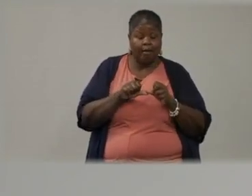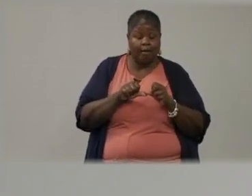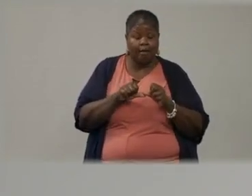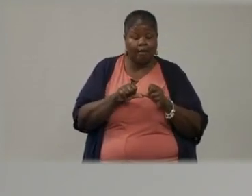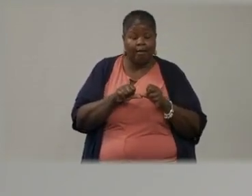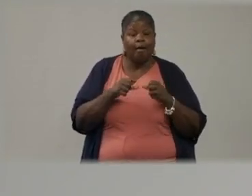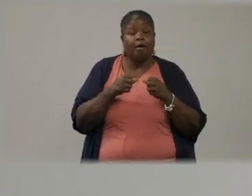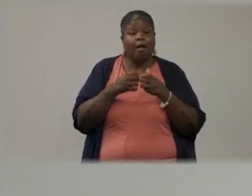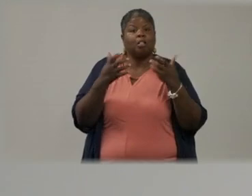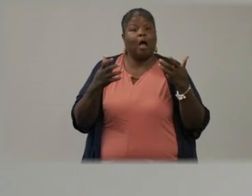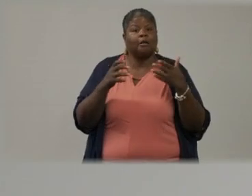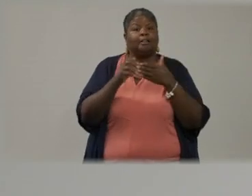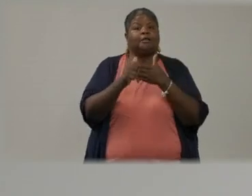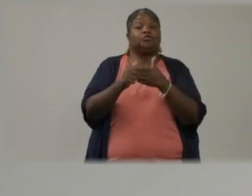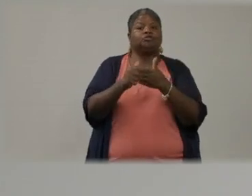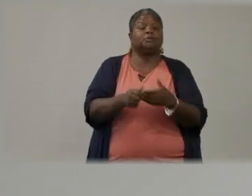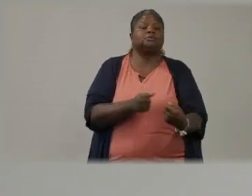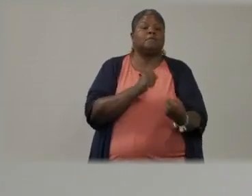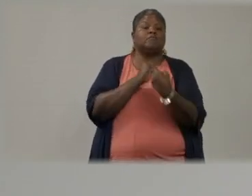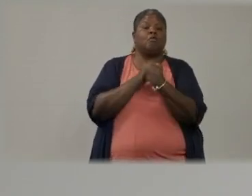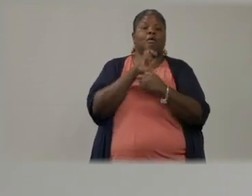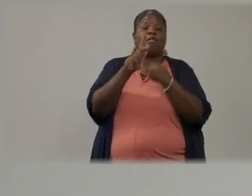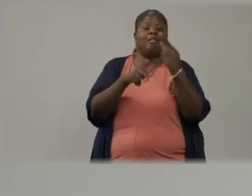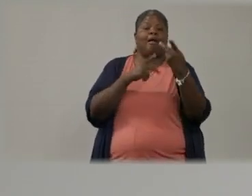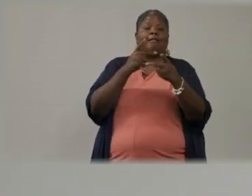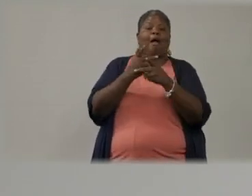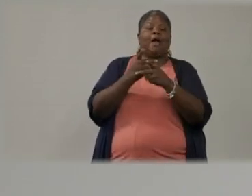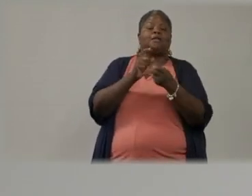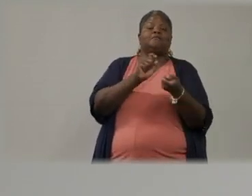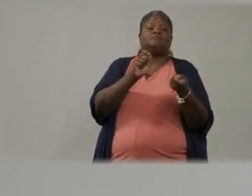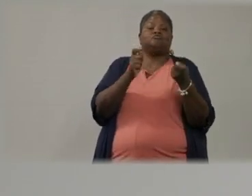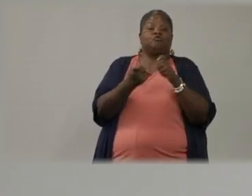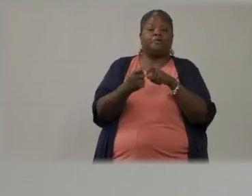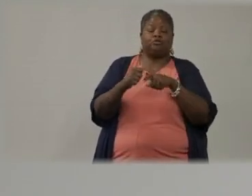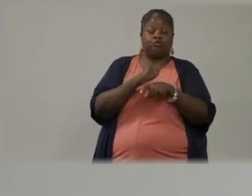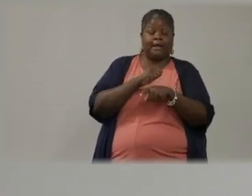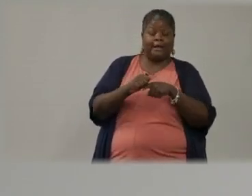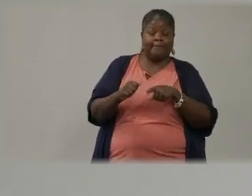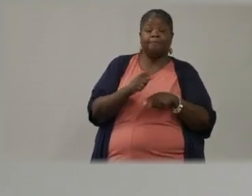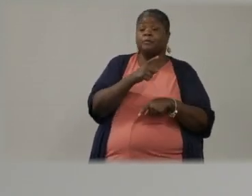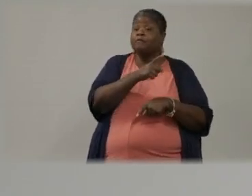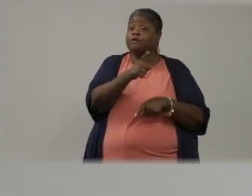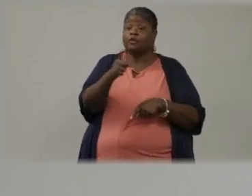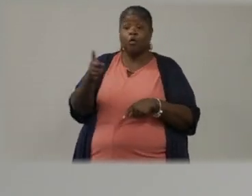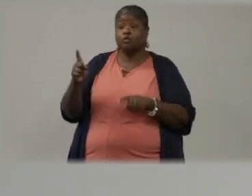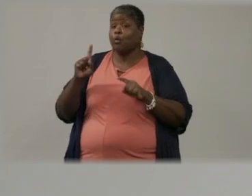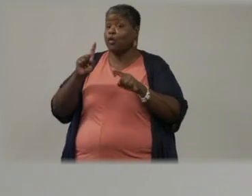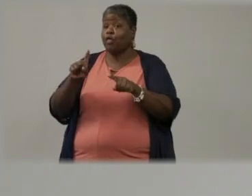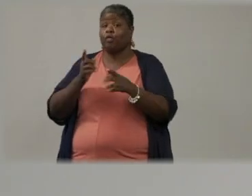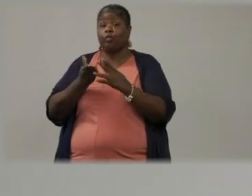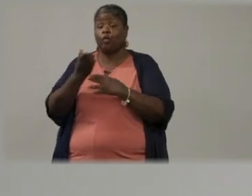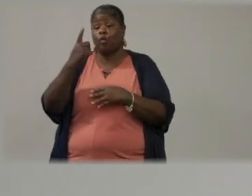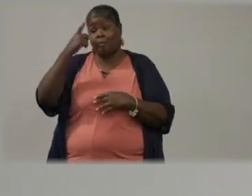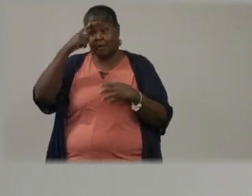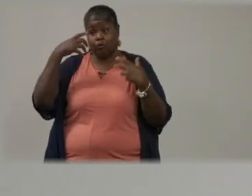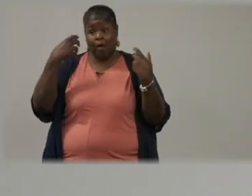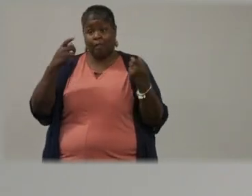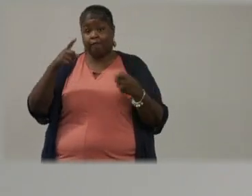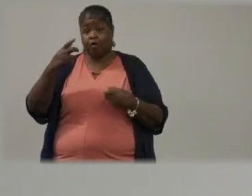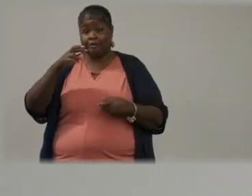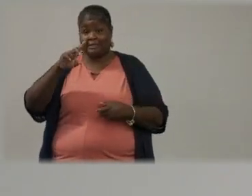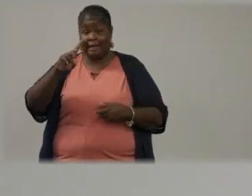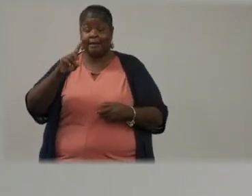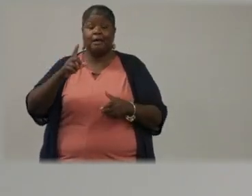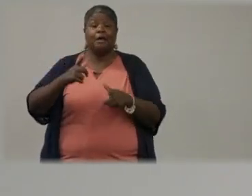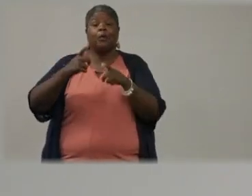lot of leadership to support that type of movement, that type of training. For those of you who have not gone through mental health first aid, just to give you a